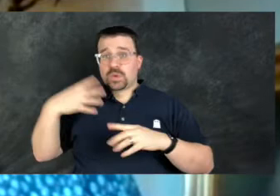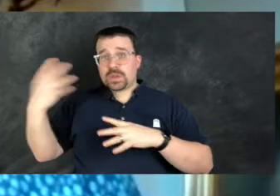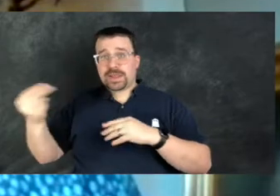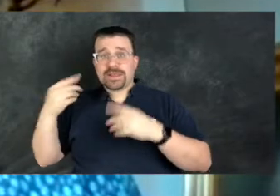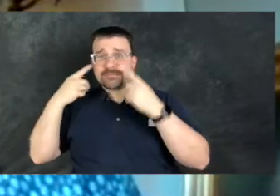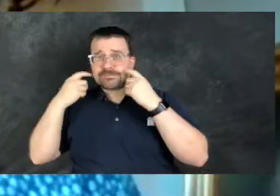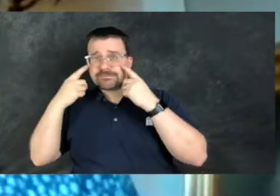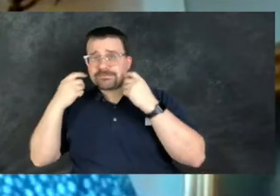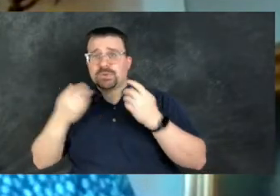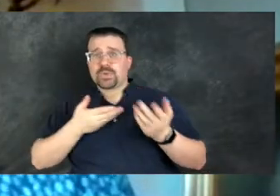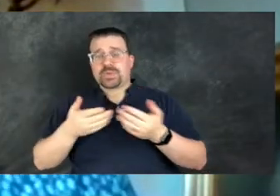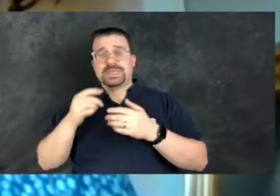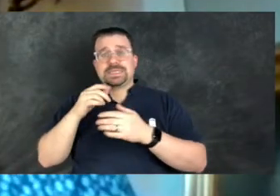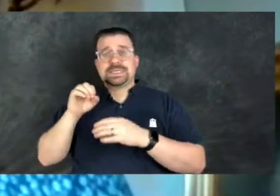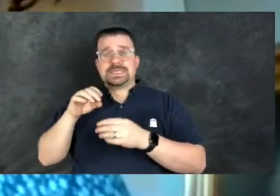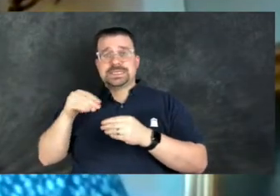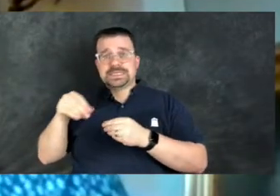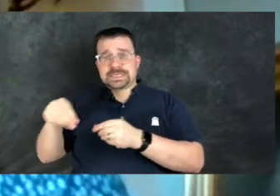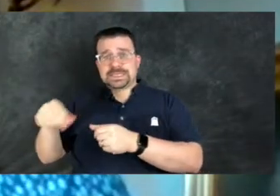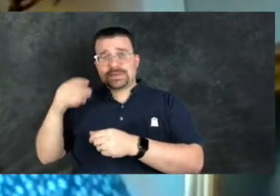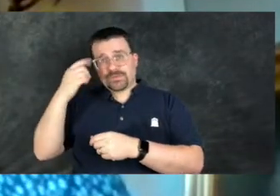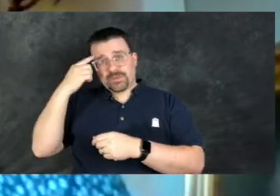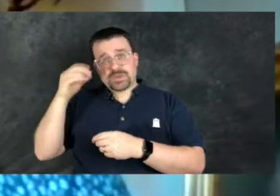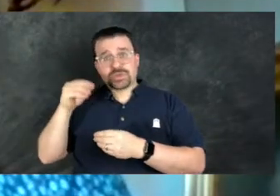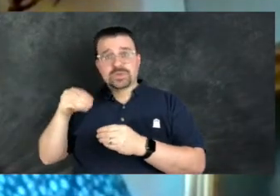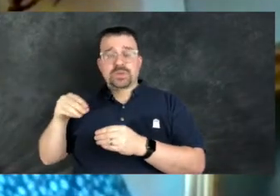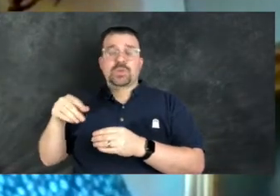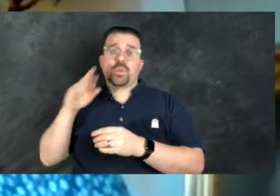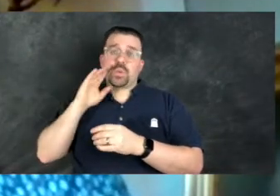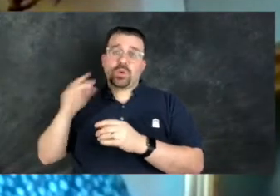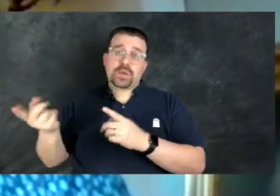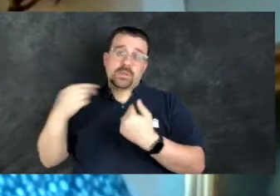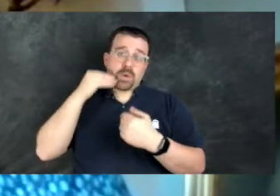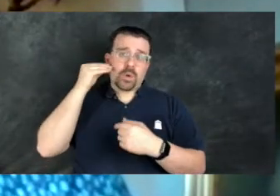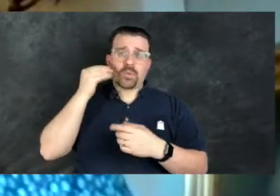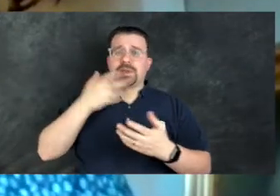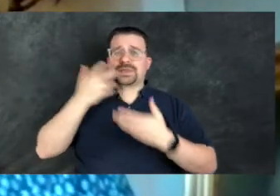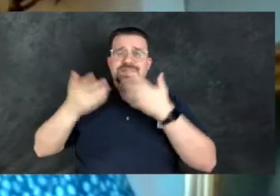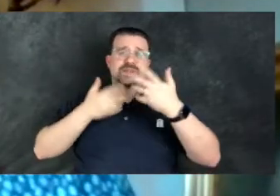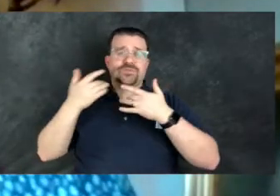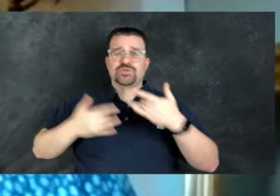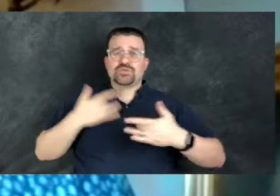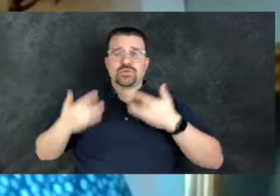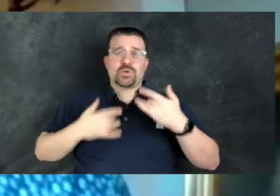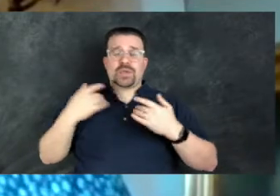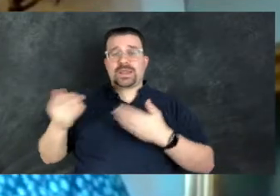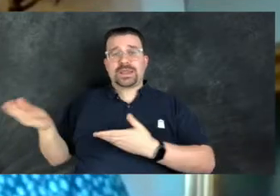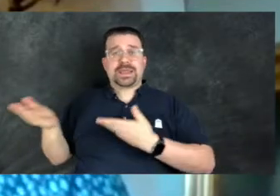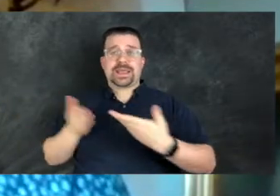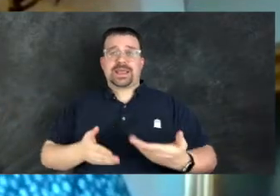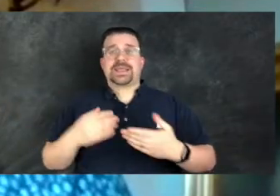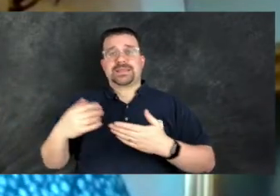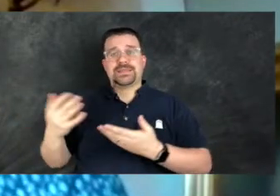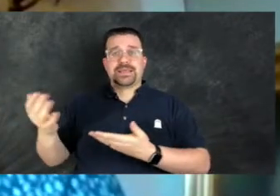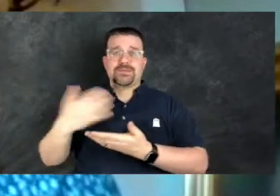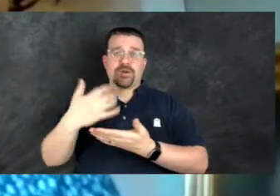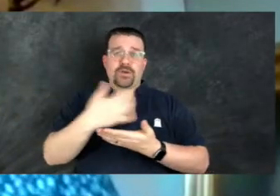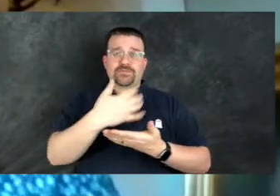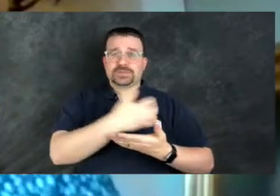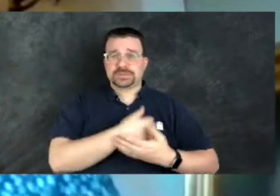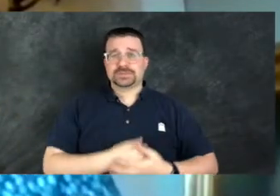the seeds for sowing, shall come home with shouts of joy, carrying their sheaves.